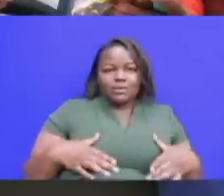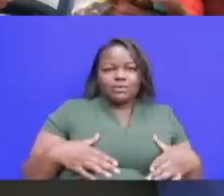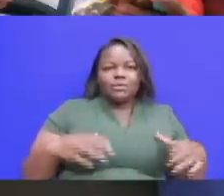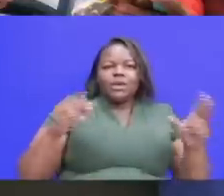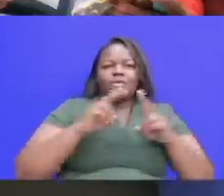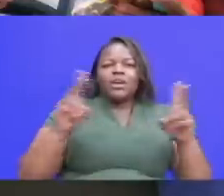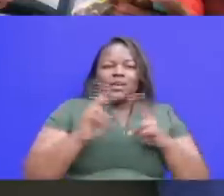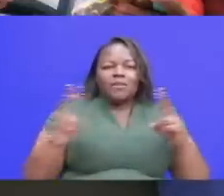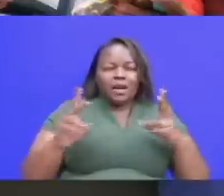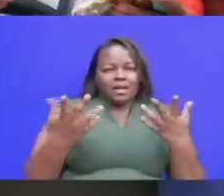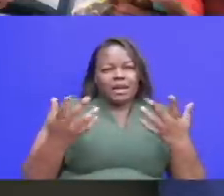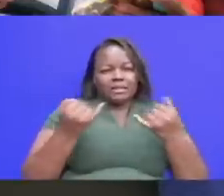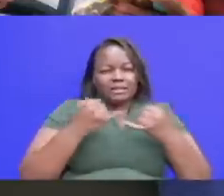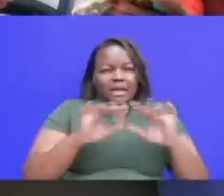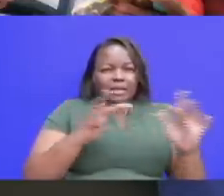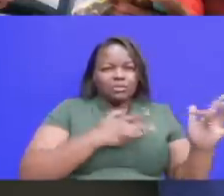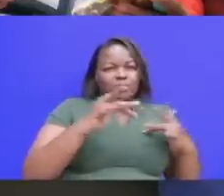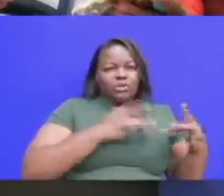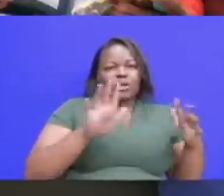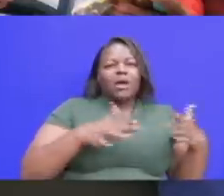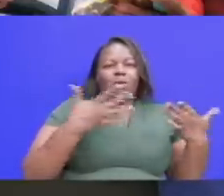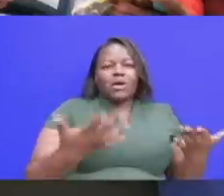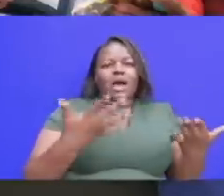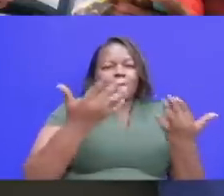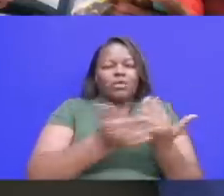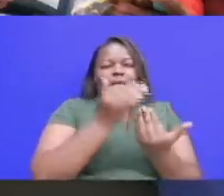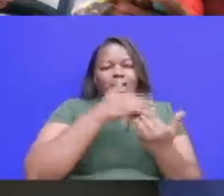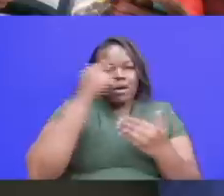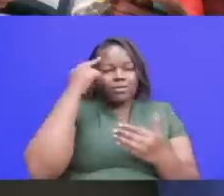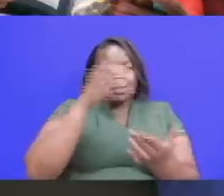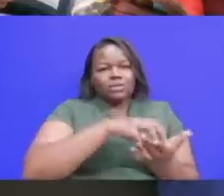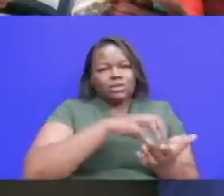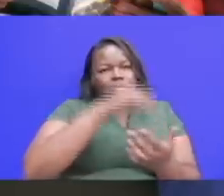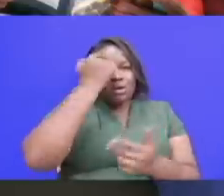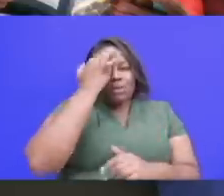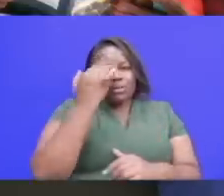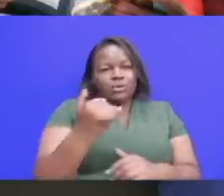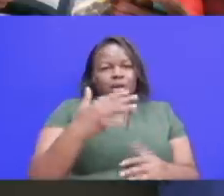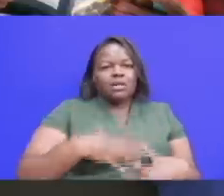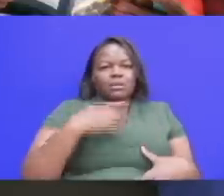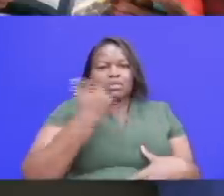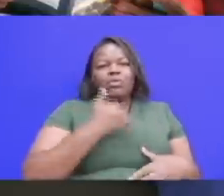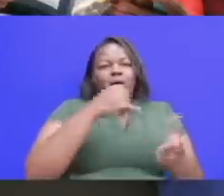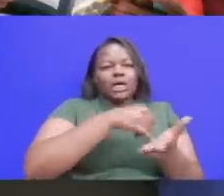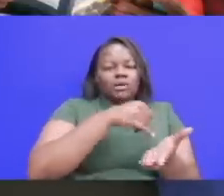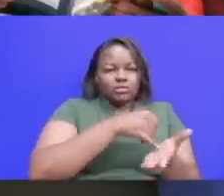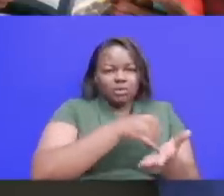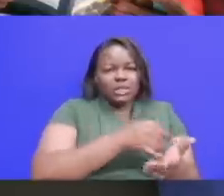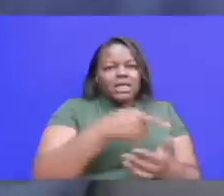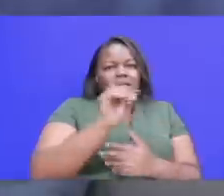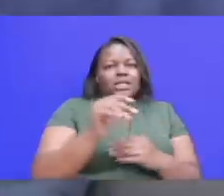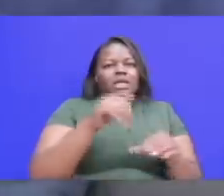much cautious on how they were handling it, because even the victims with whom she was involved were among the